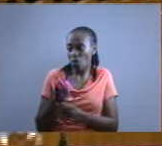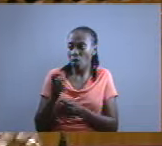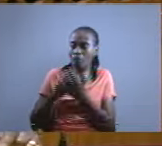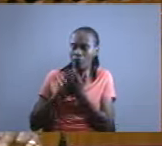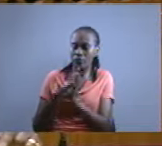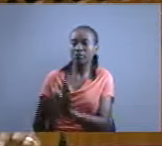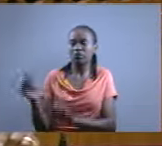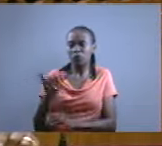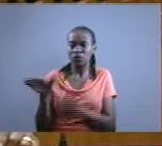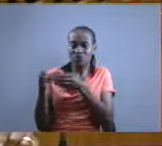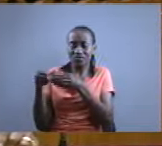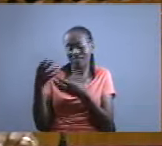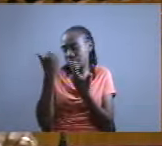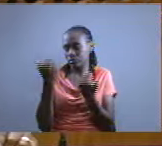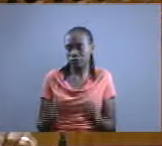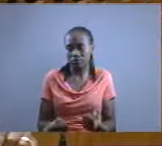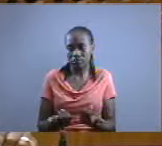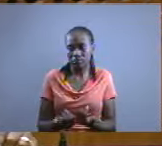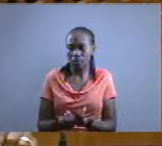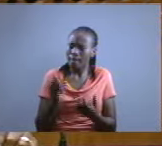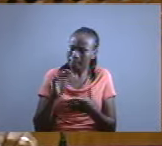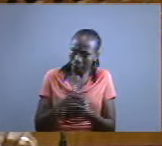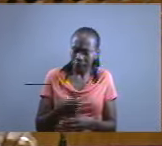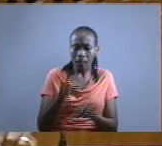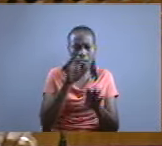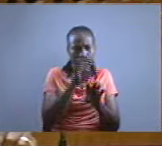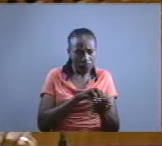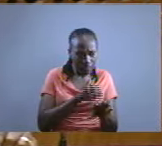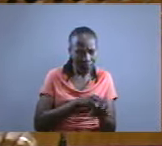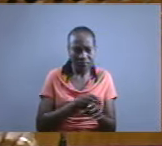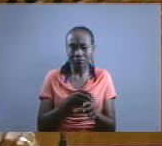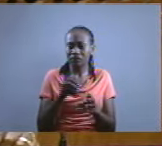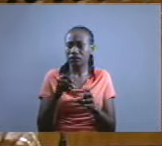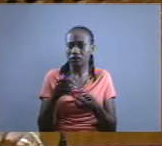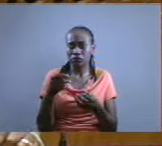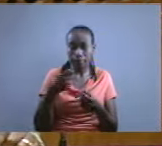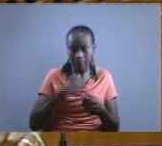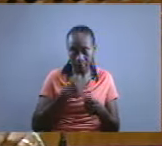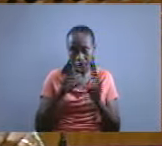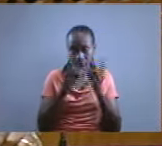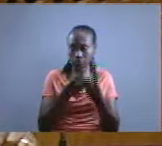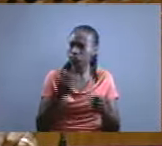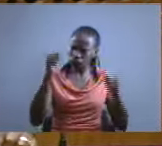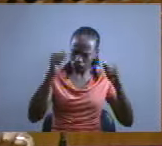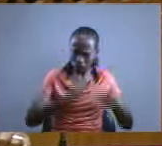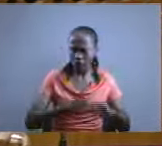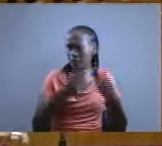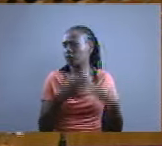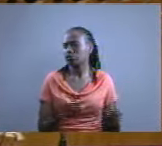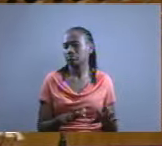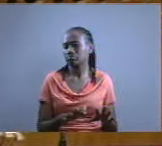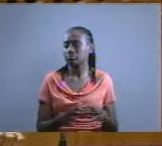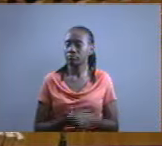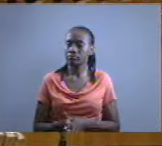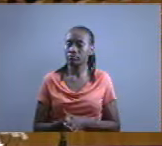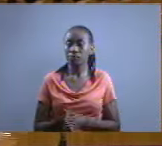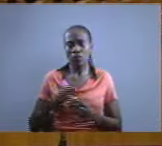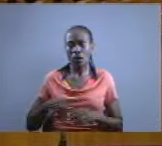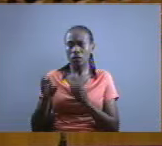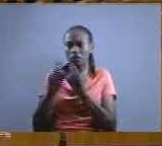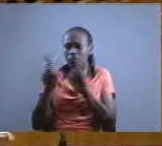and including in particular the farmers on these particular matters, we have agreed. And I want to thank all the political